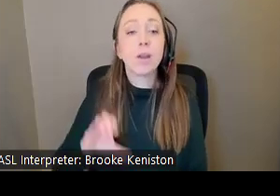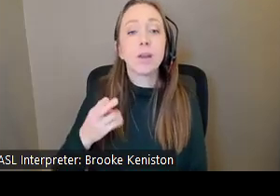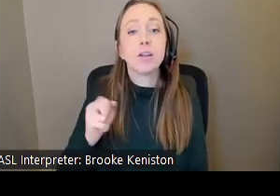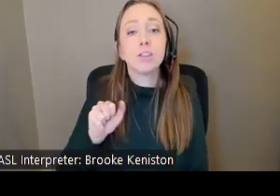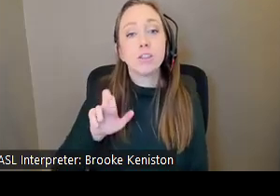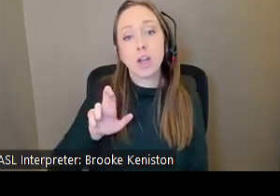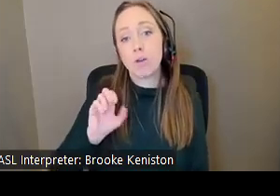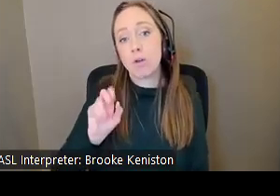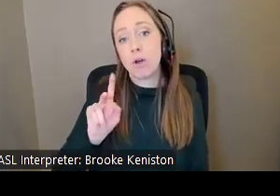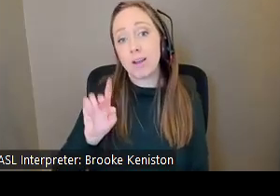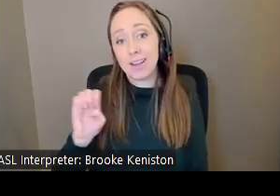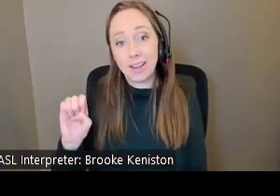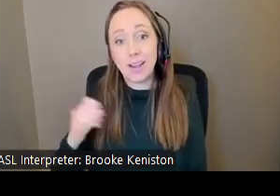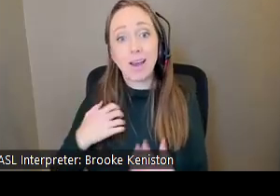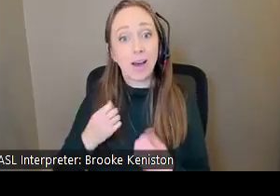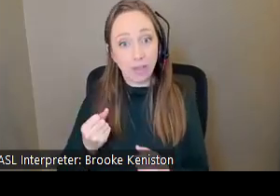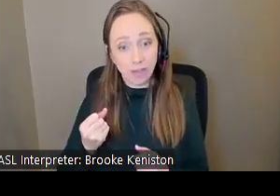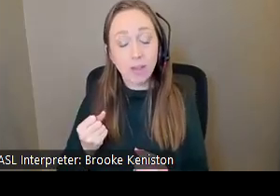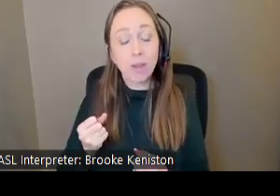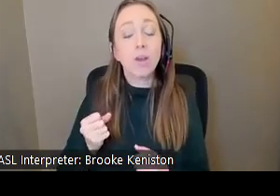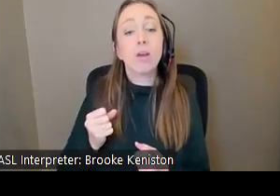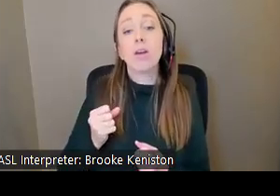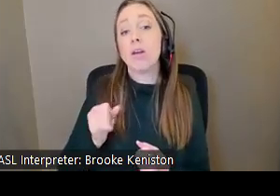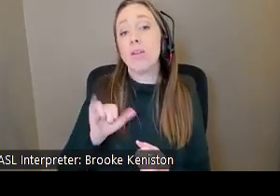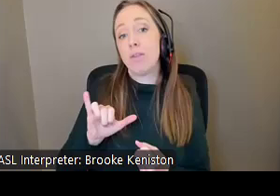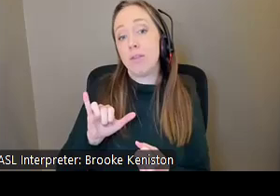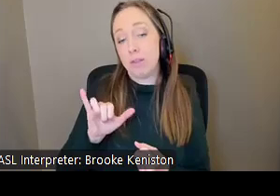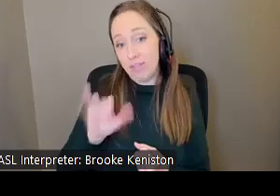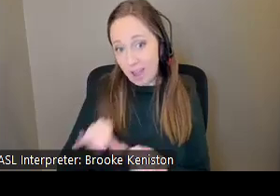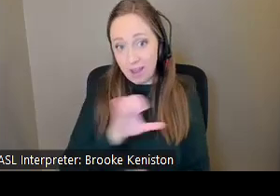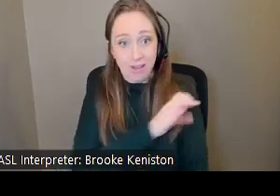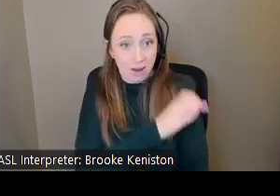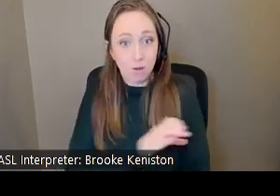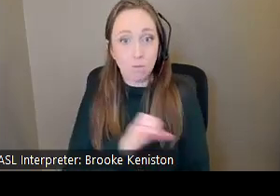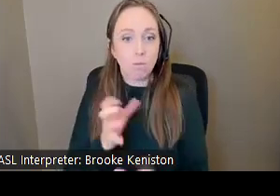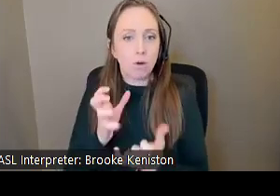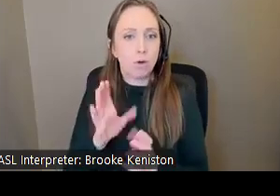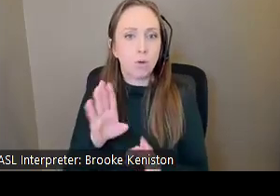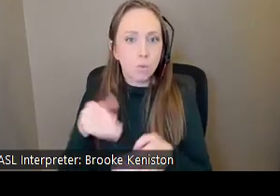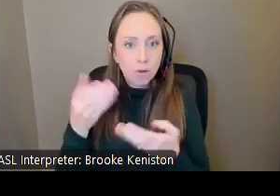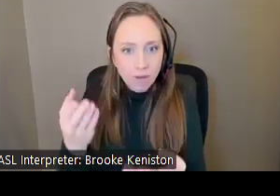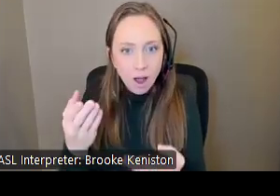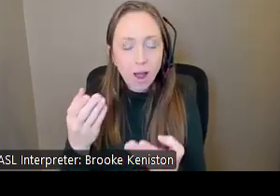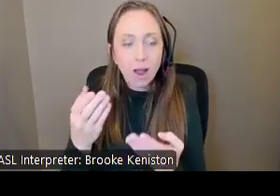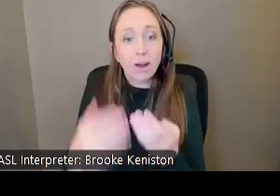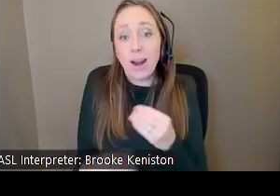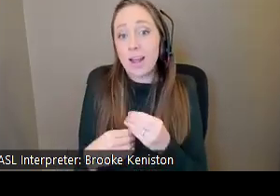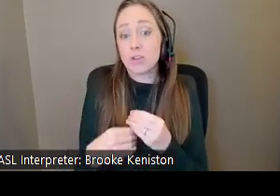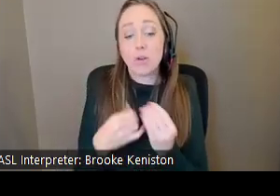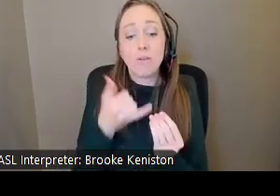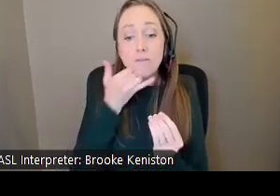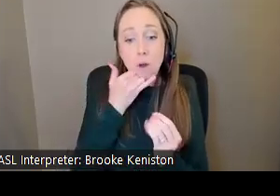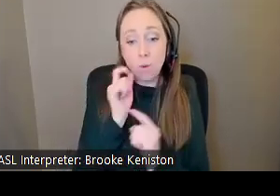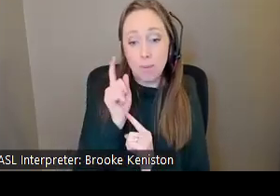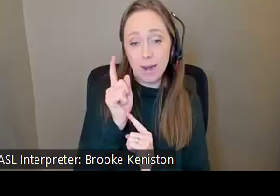to extend number of minutes for certain members that they cared for in their panel, so